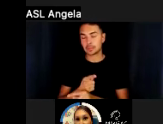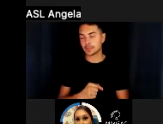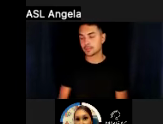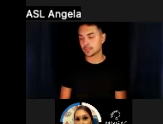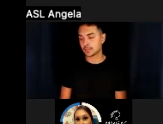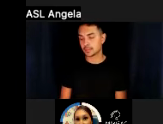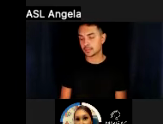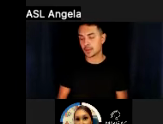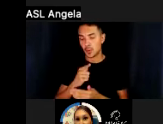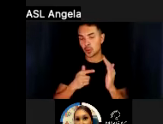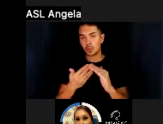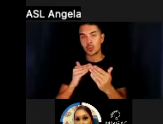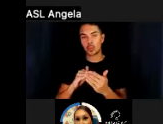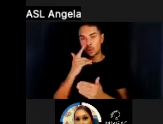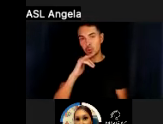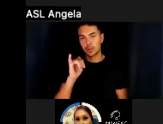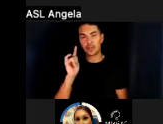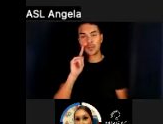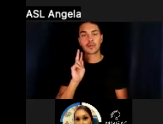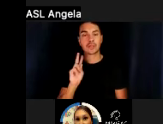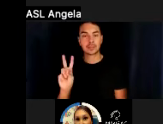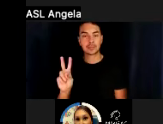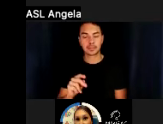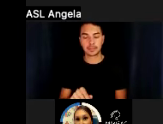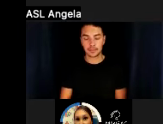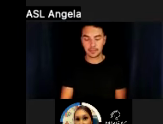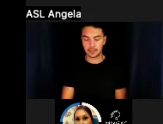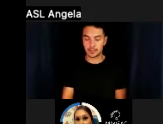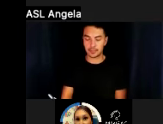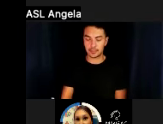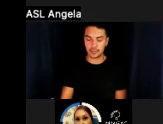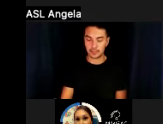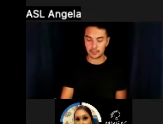What does our community response look like for victims?